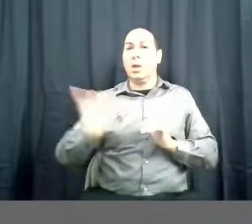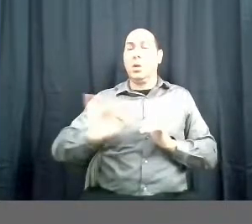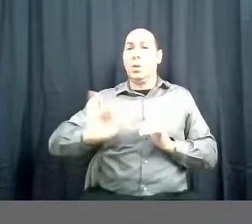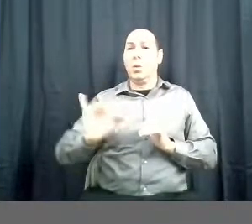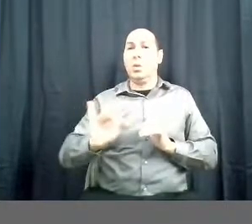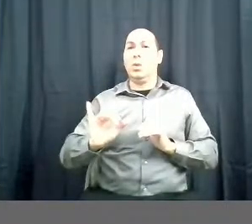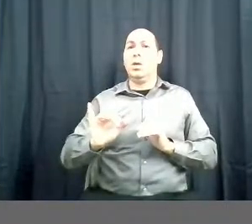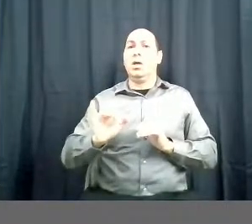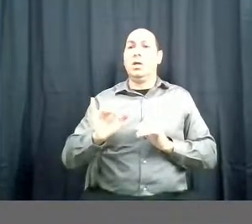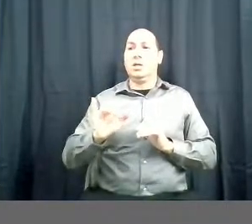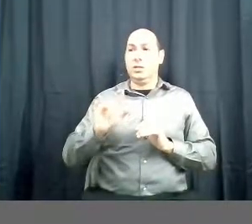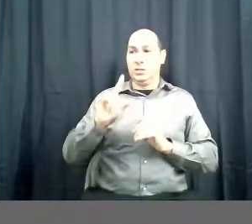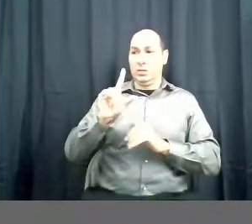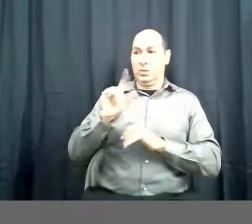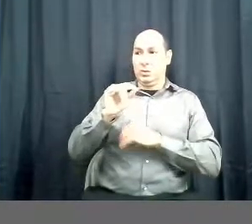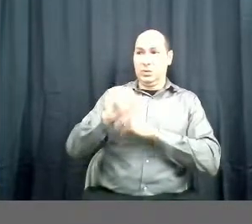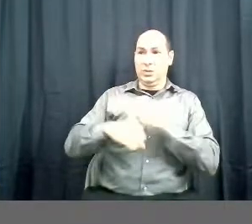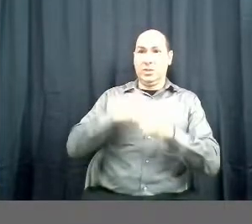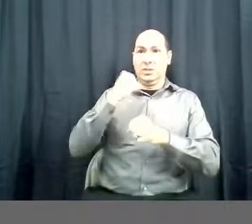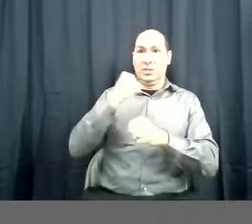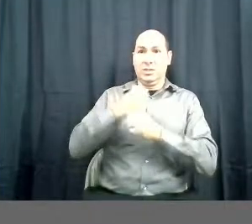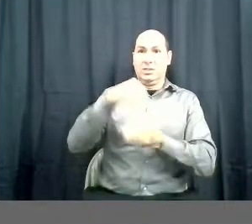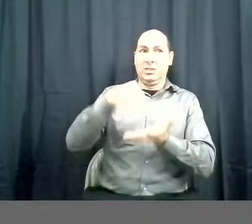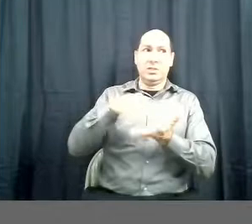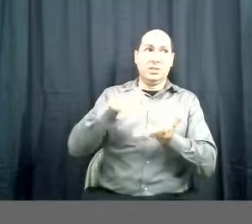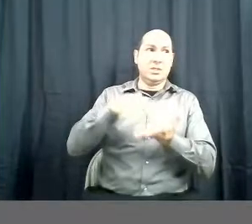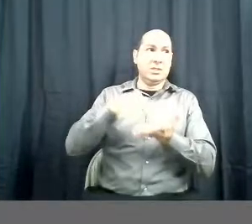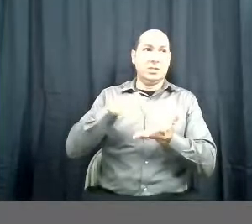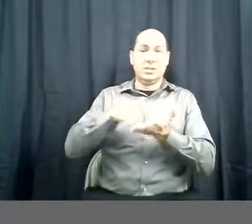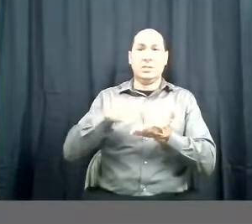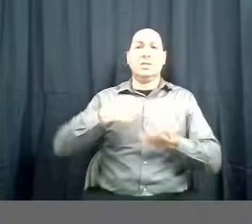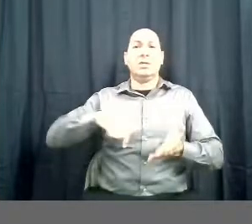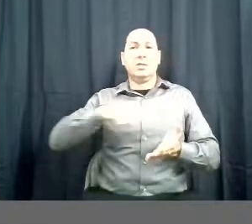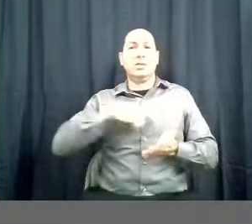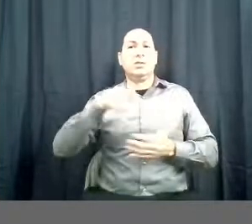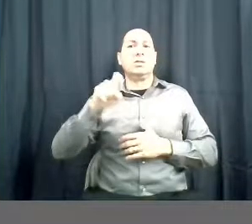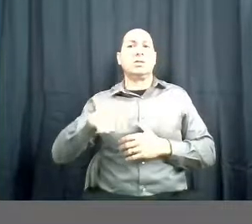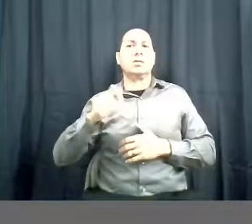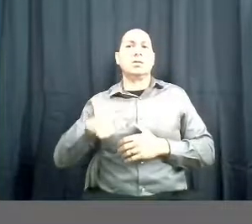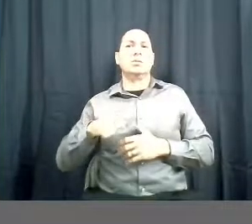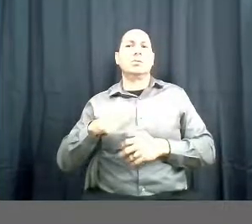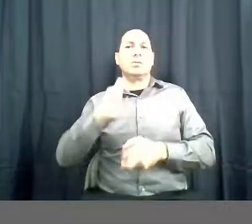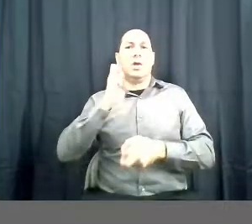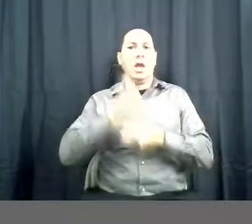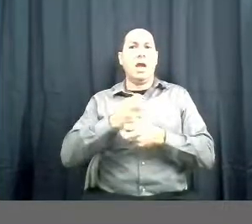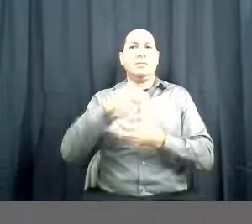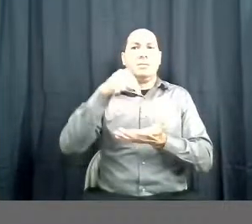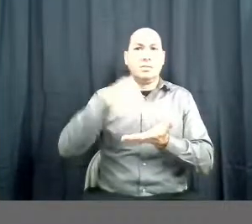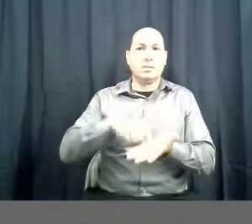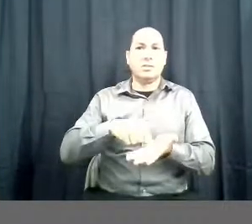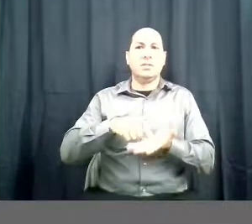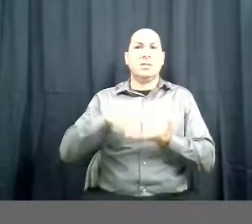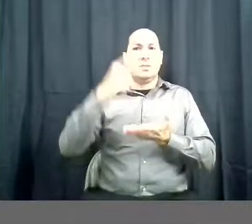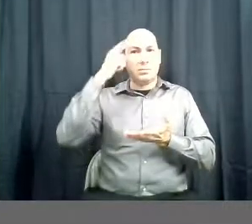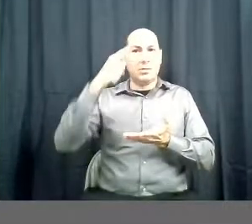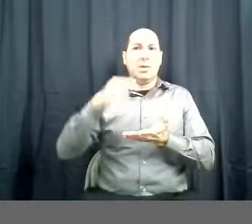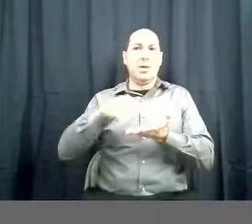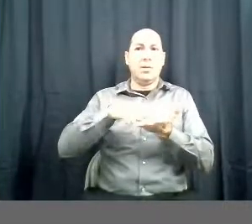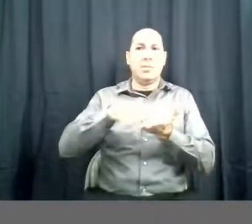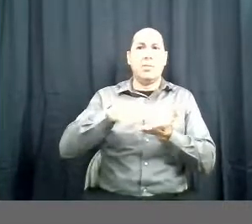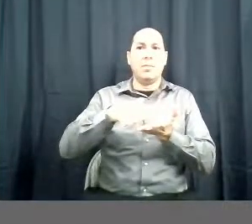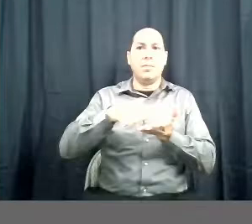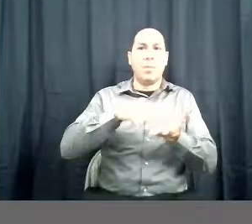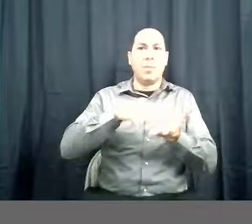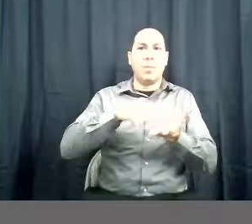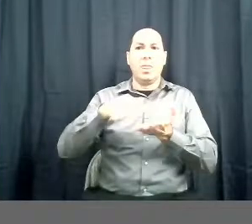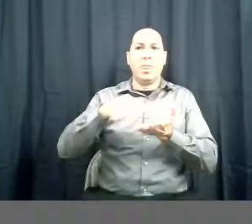debt, the declining ability to have more hard debt because of the affordability and the sustainability of the longer-term